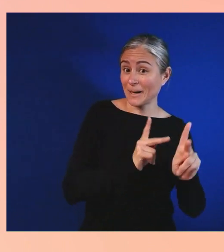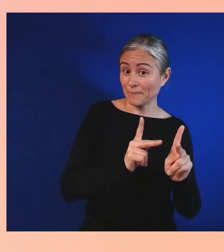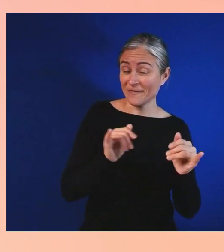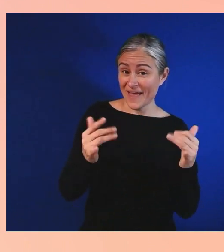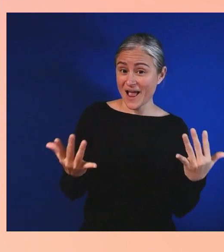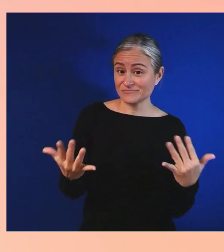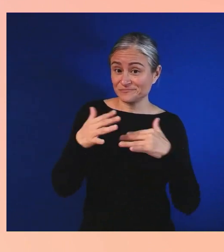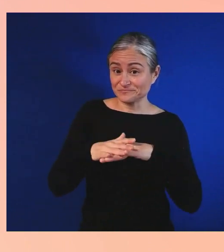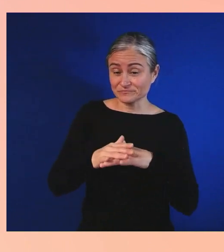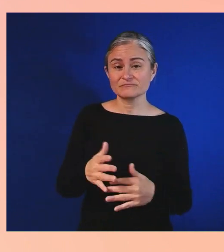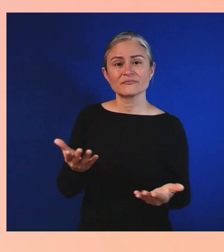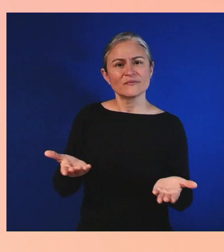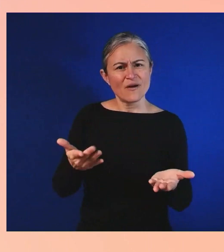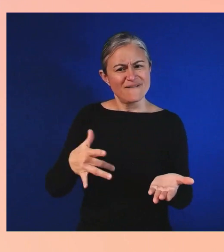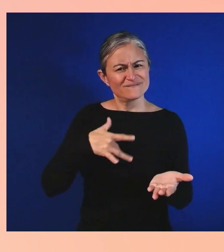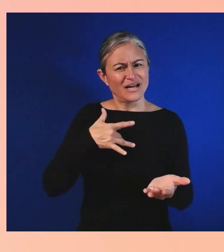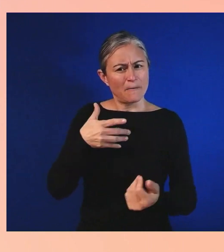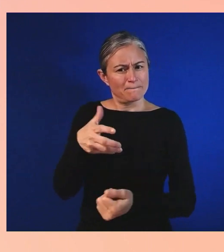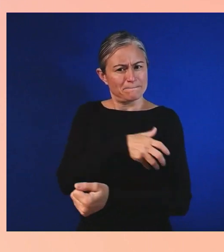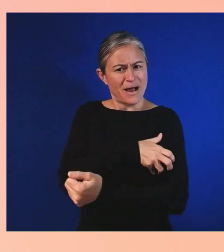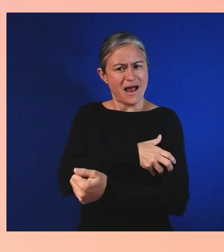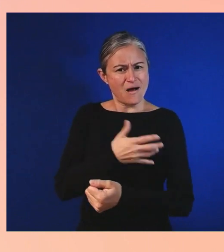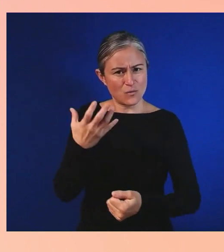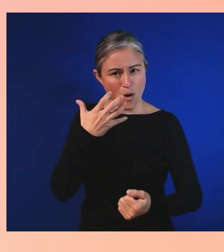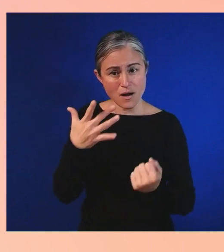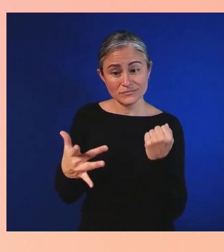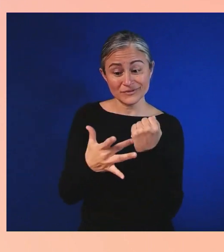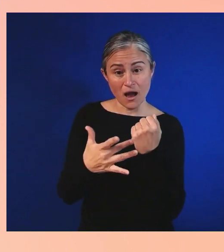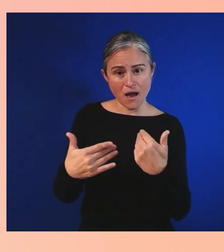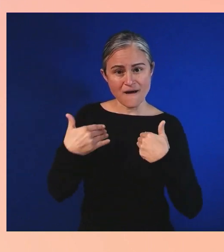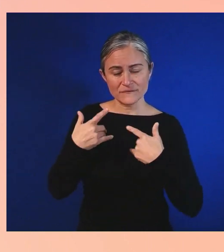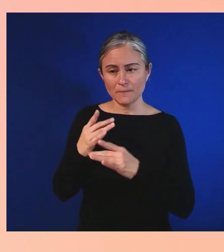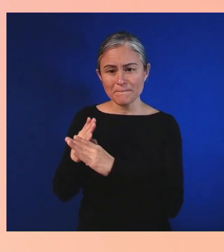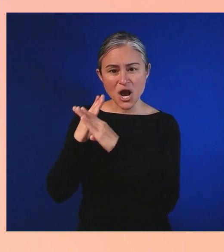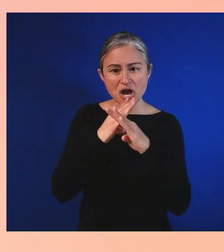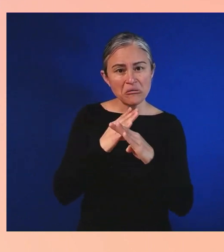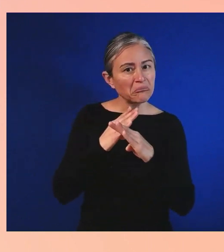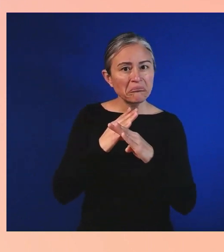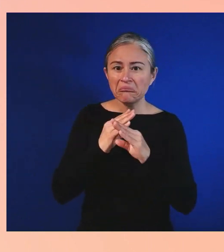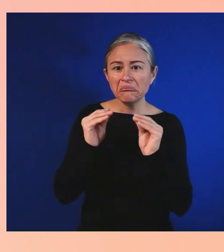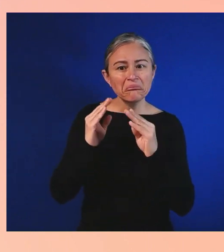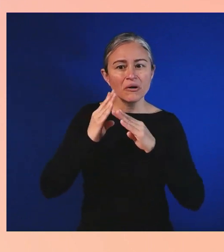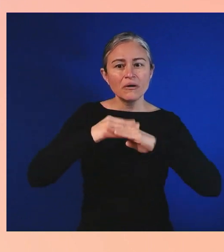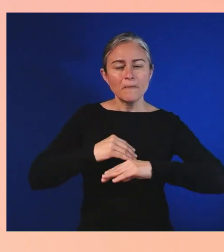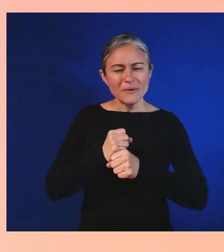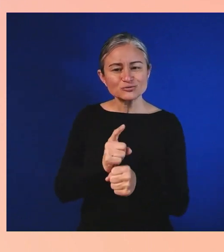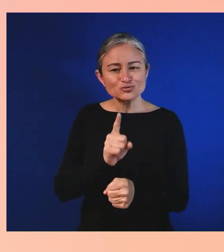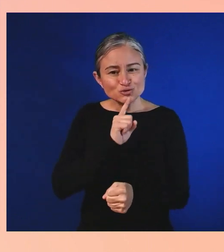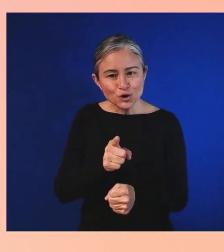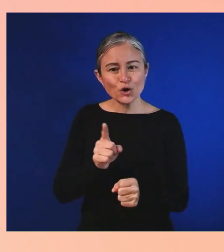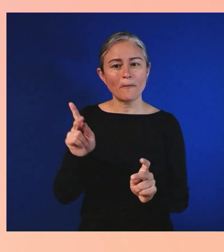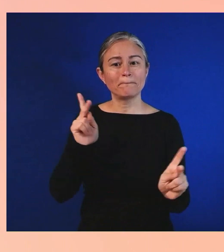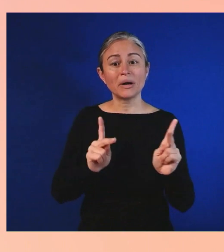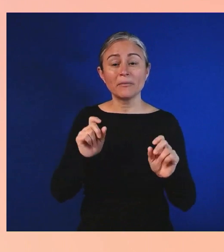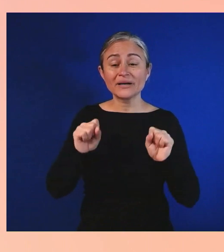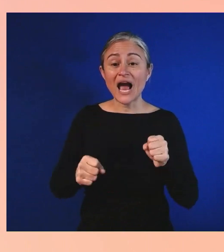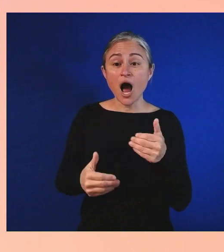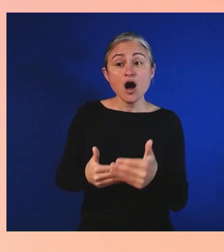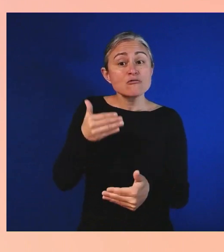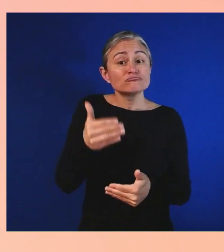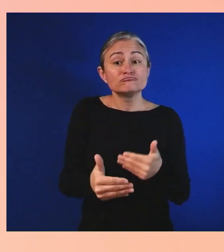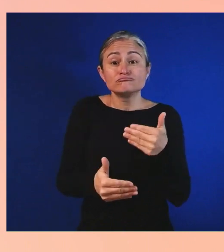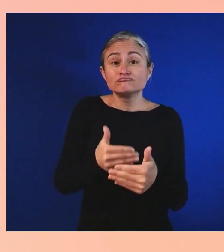their goals, their individual potential, what we want out of life. So I'd love to dig in a little bit to your thoughts about sort